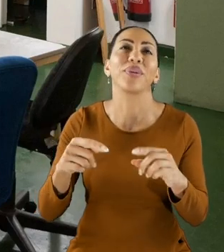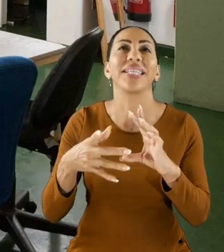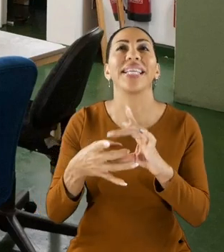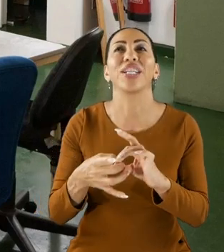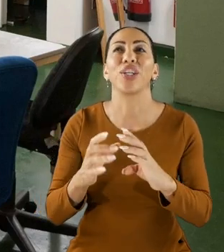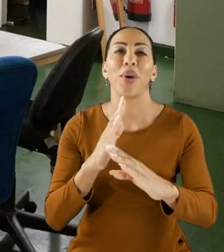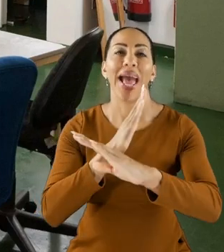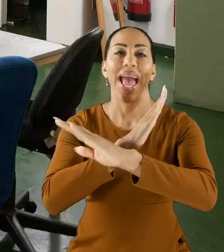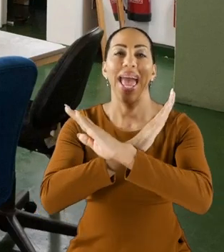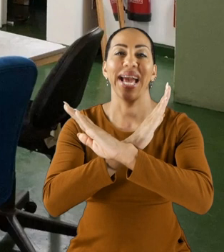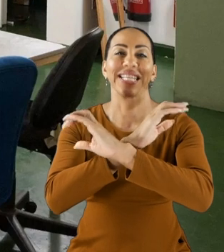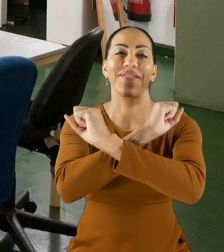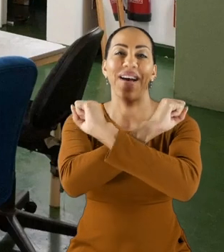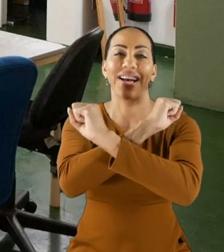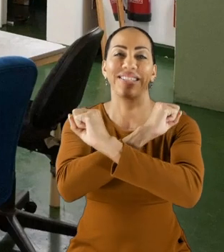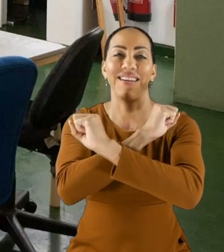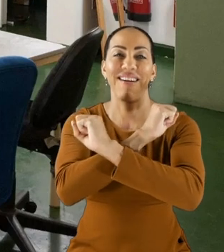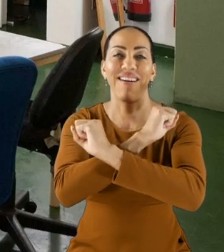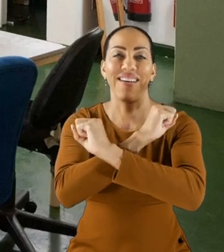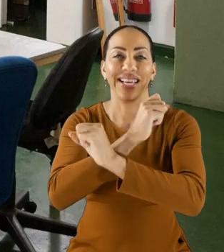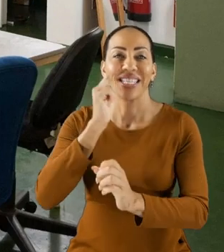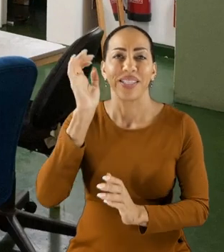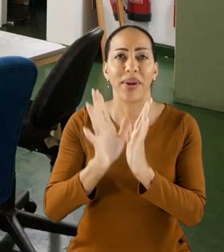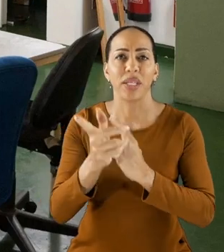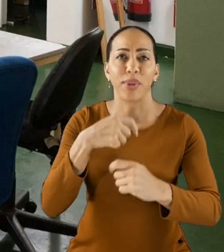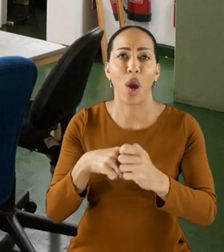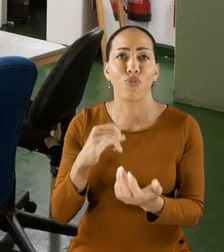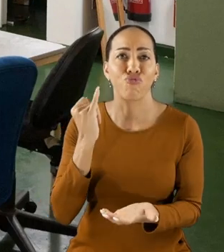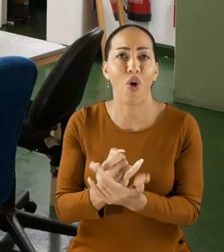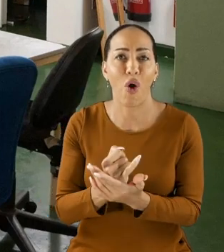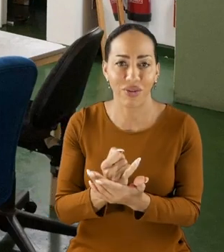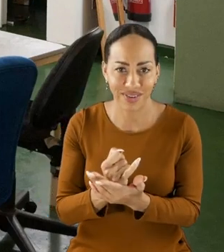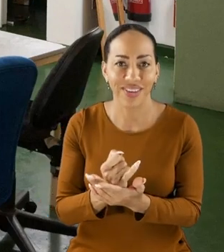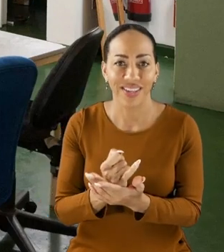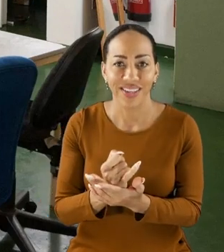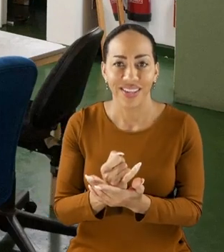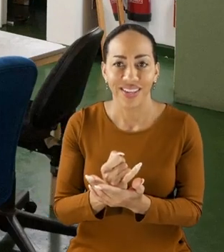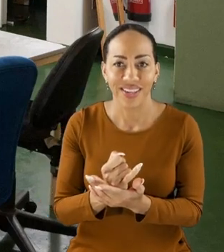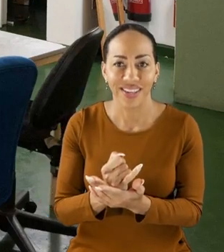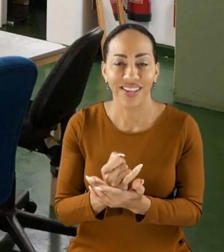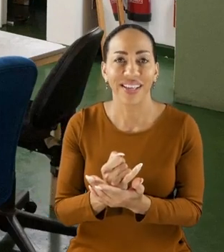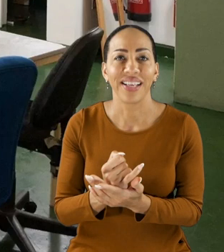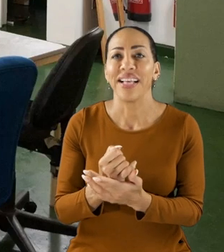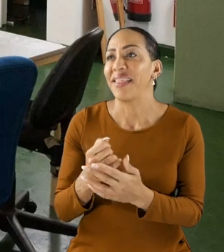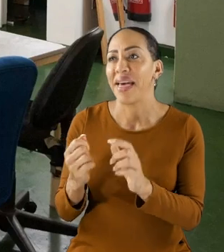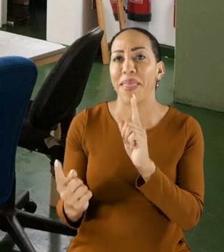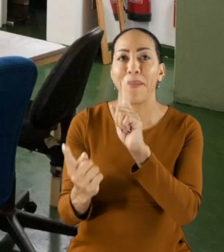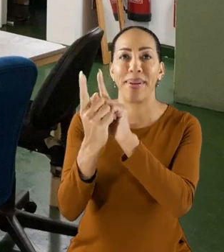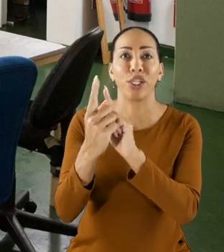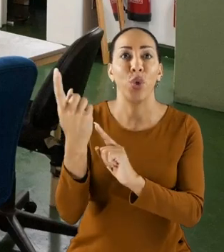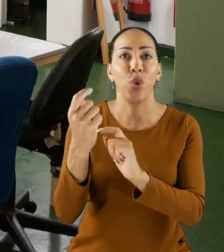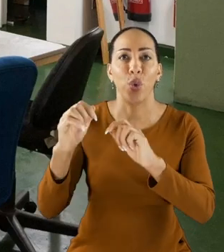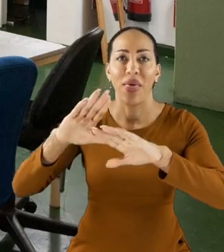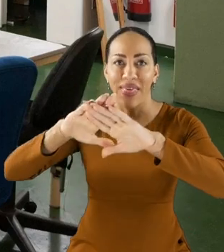was about a kind of X Factor experience that all goes sinisterly wrong, and sort of they